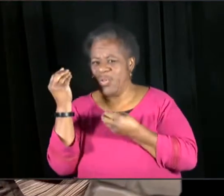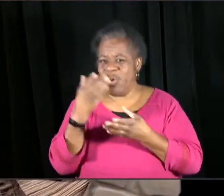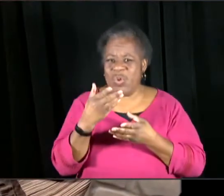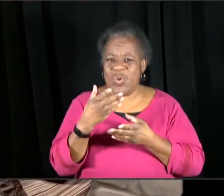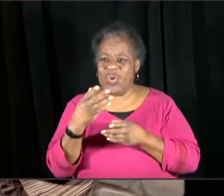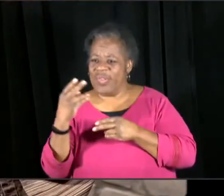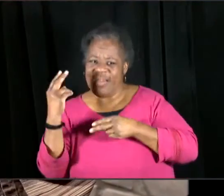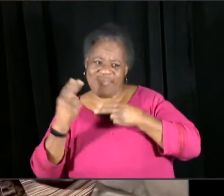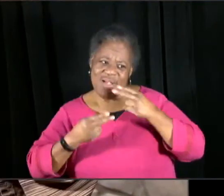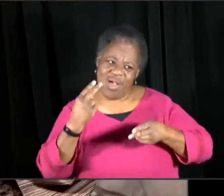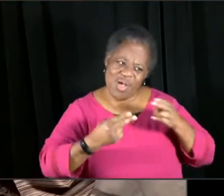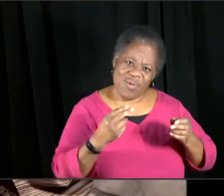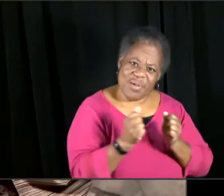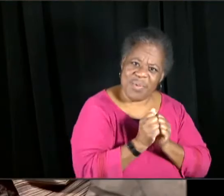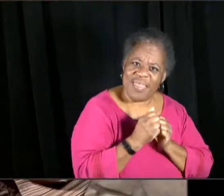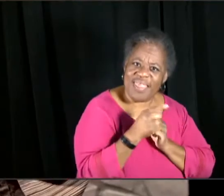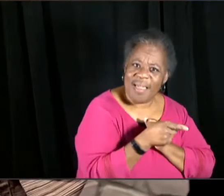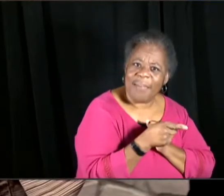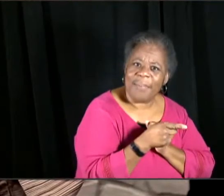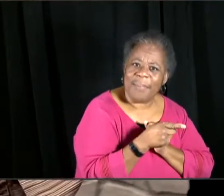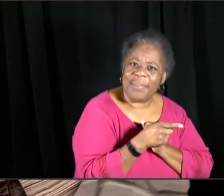run alongside them.